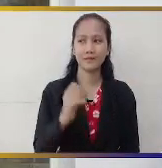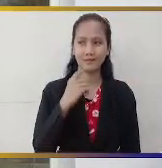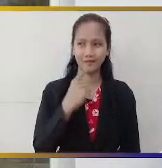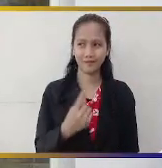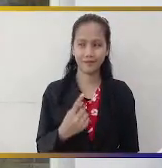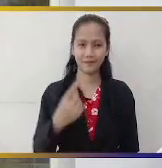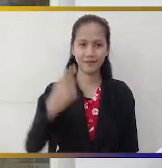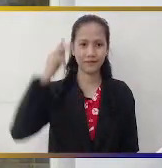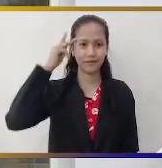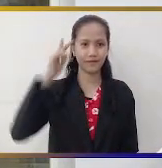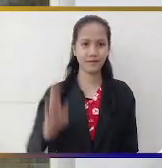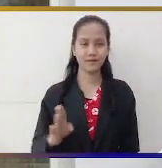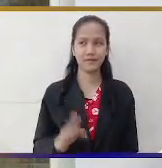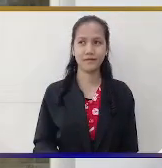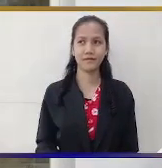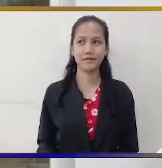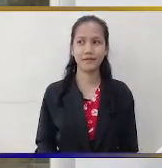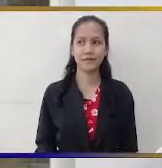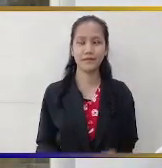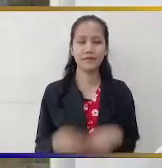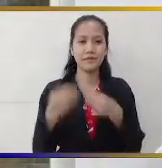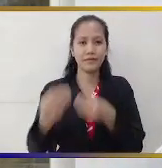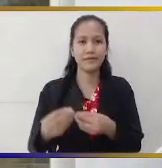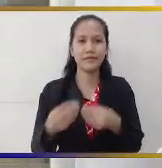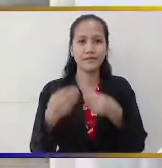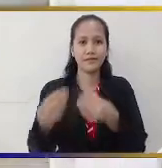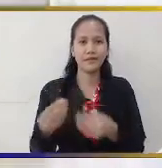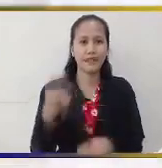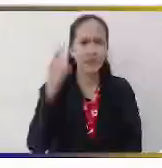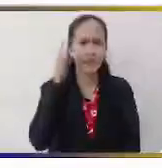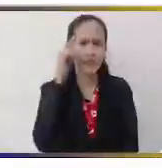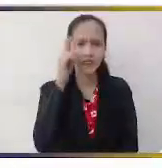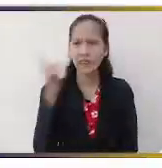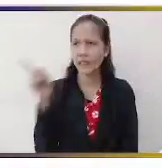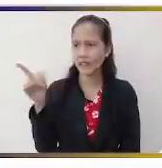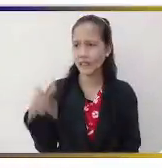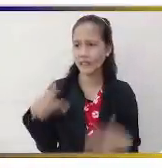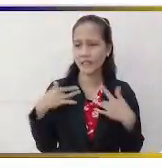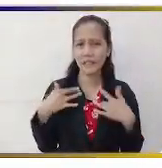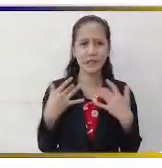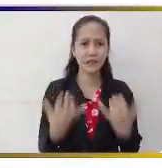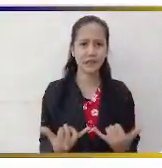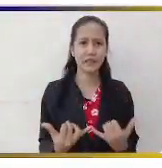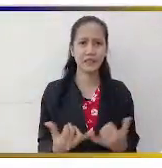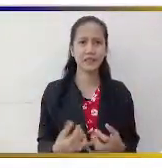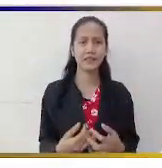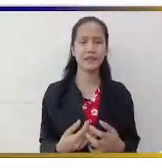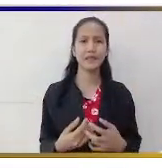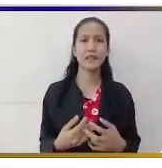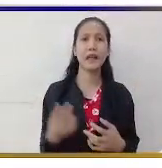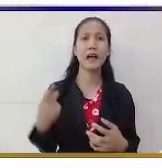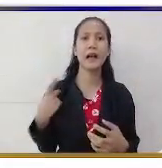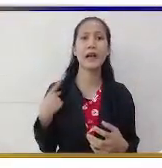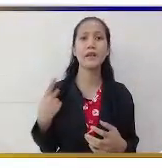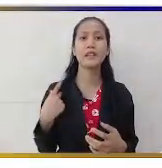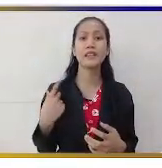and these other guys, they give, and now look at God's giving them all that, and I got nothing. Self-pity is going to get you